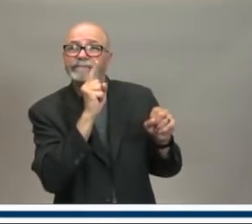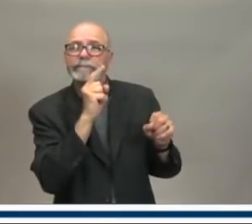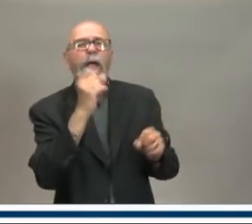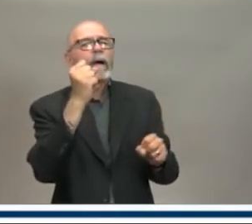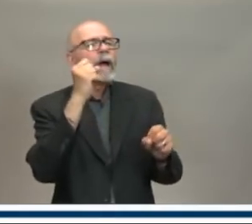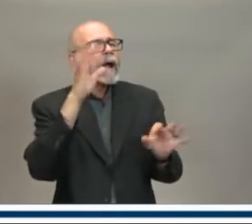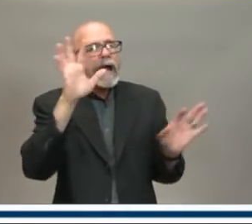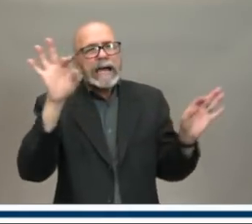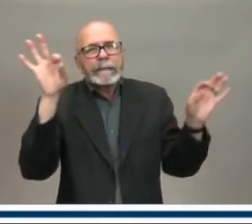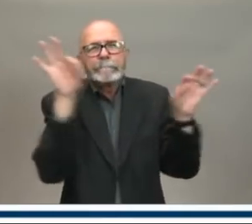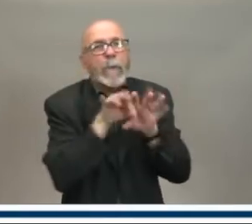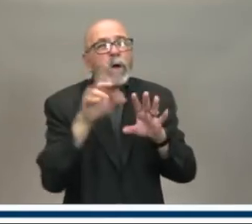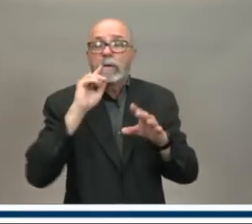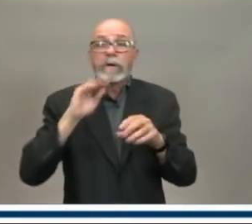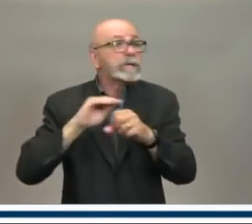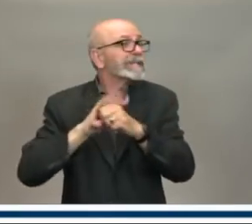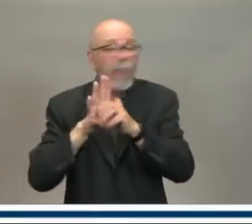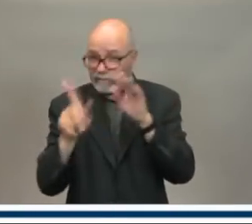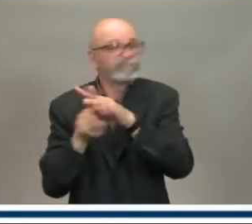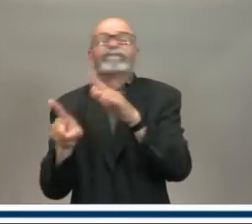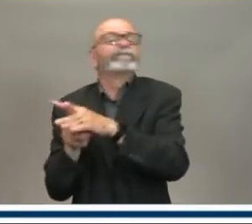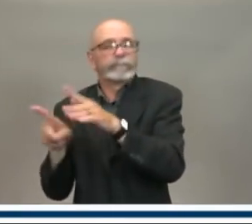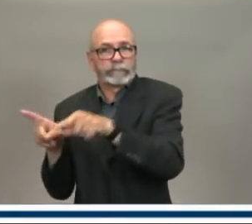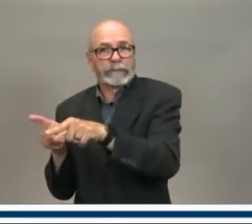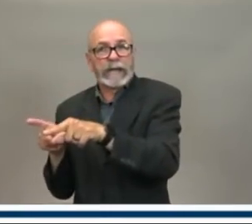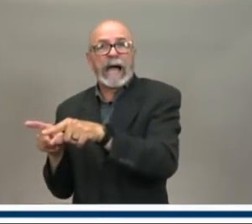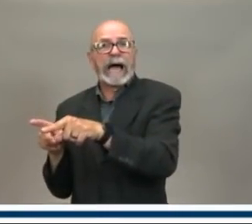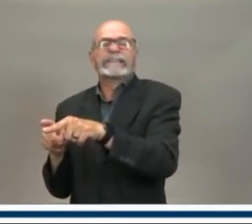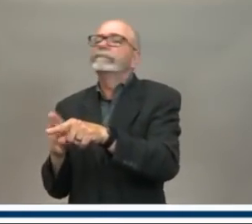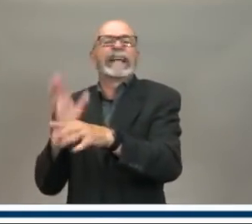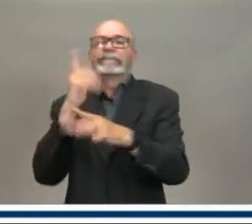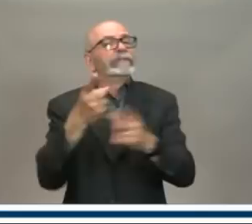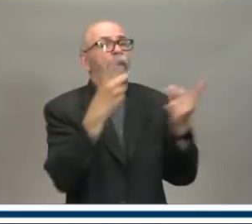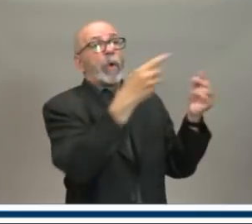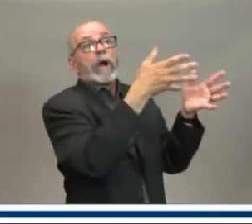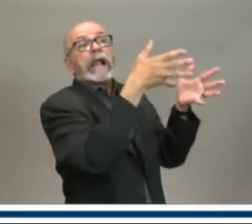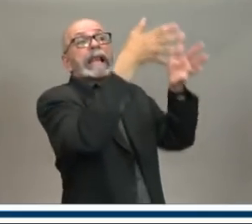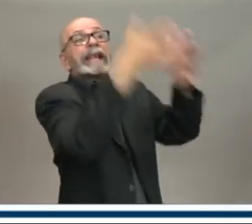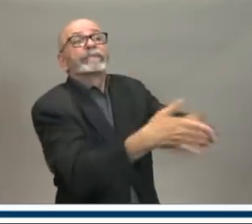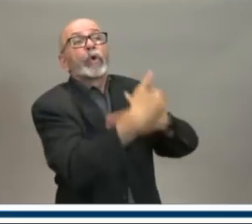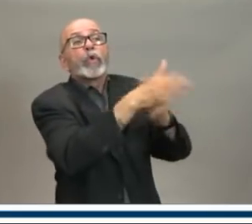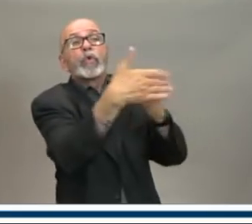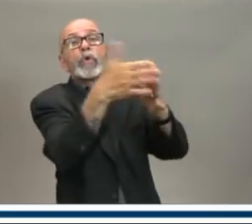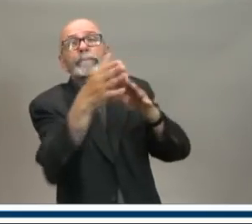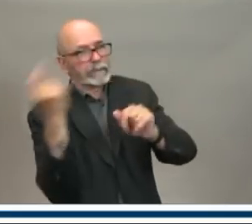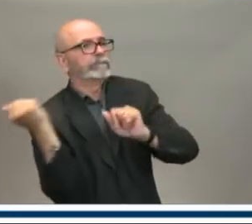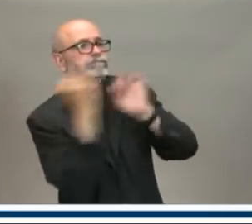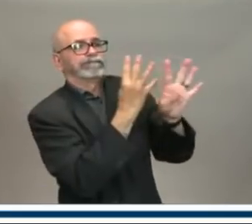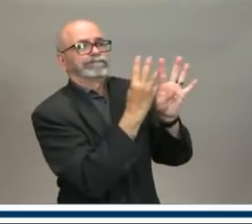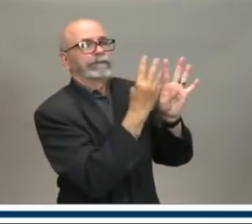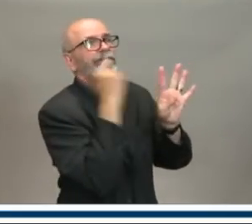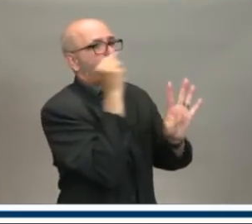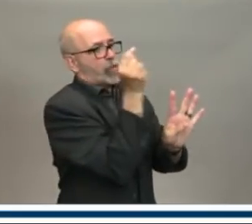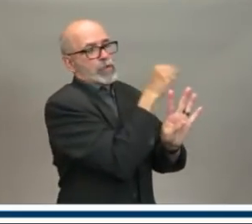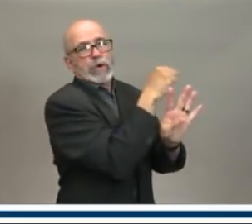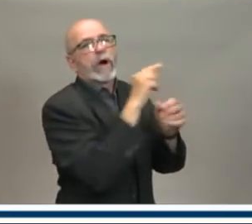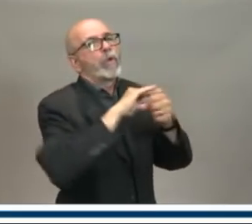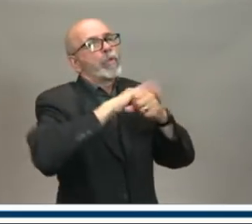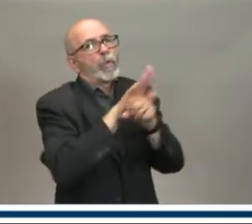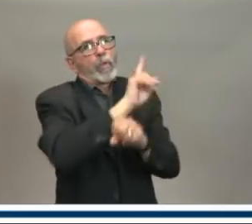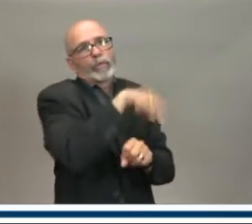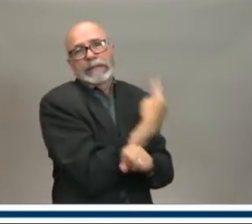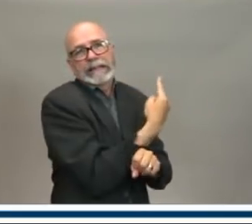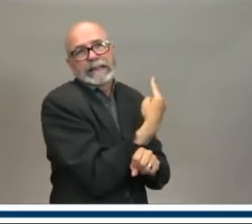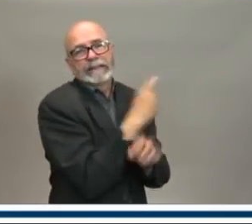require a surge of COVID that would require our facilities to be used. John, do you have a follow-up? I do. This is